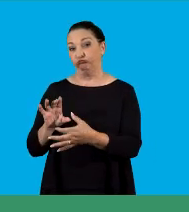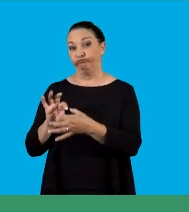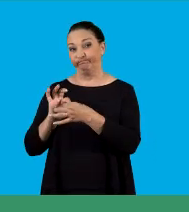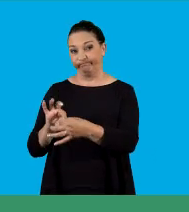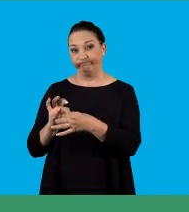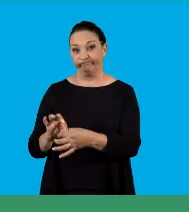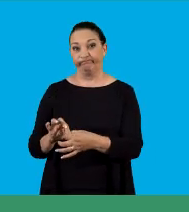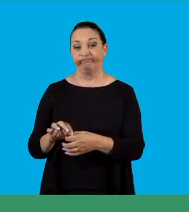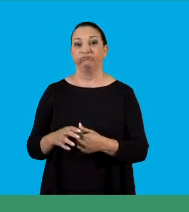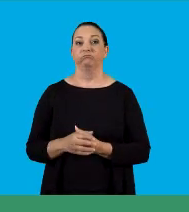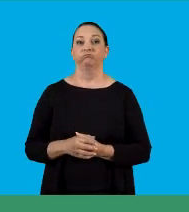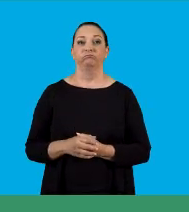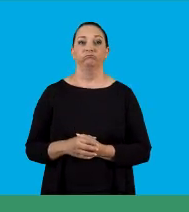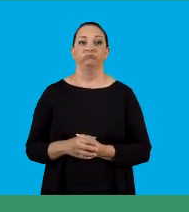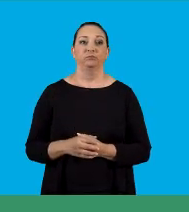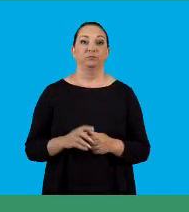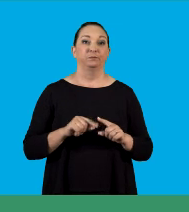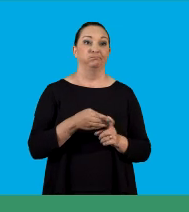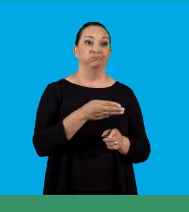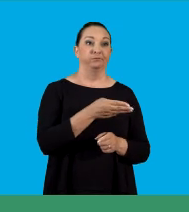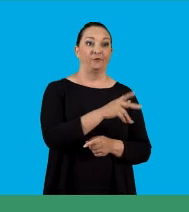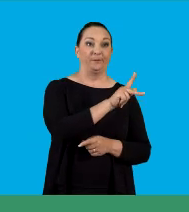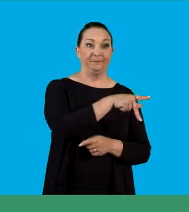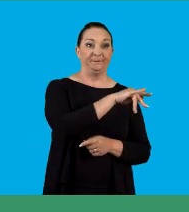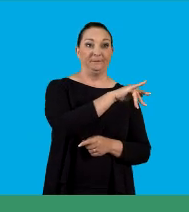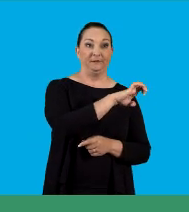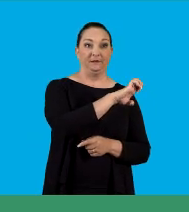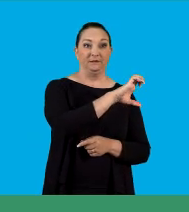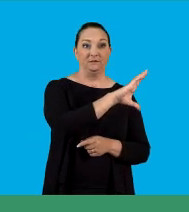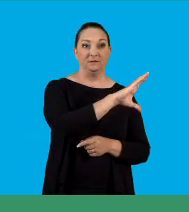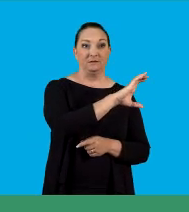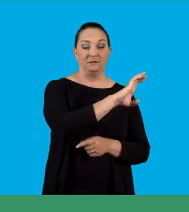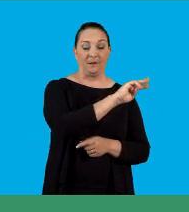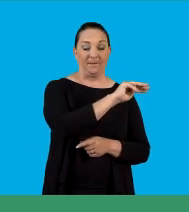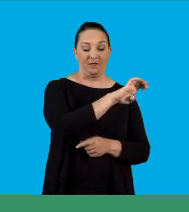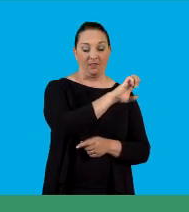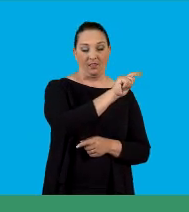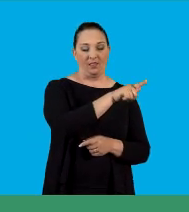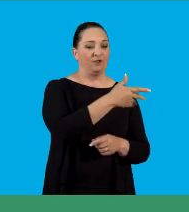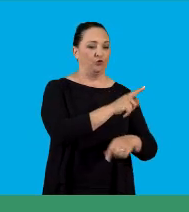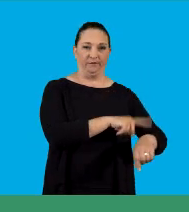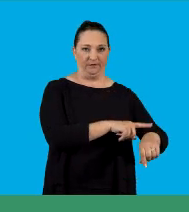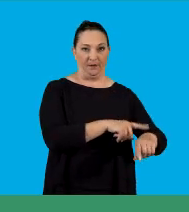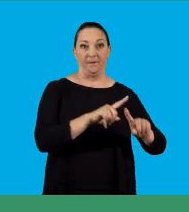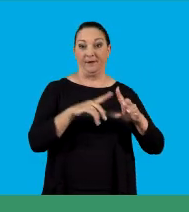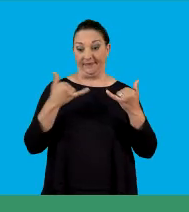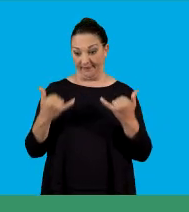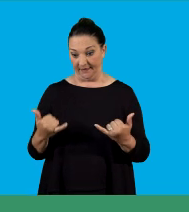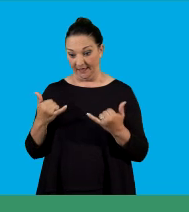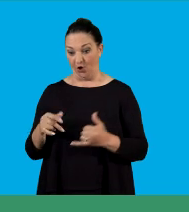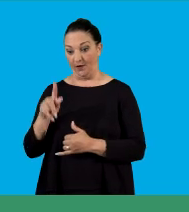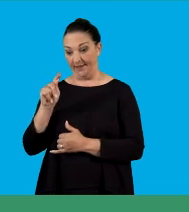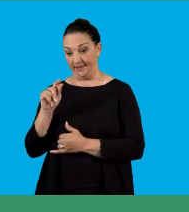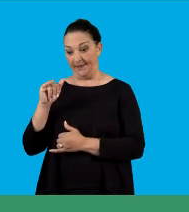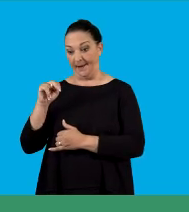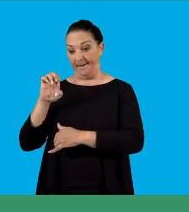you are not remunerated for the number of hours, but with time related, as the word says, time. So with time, workers are paid